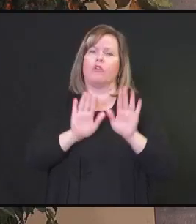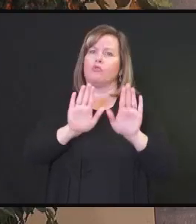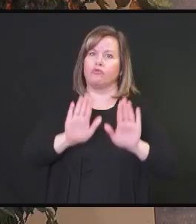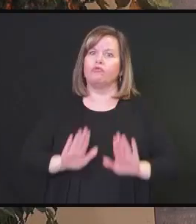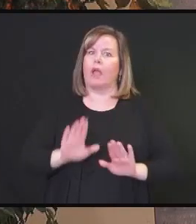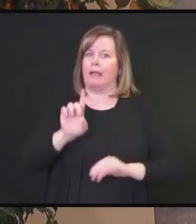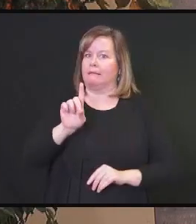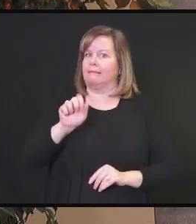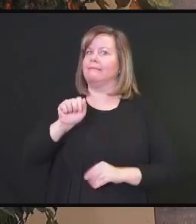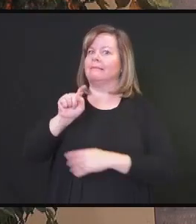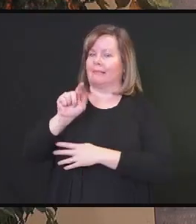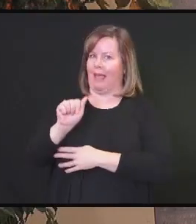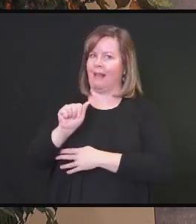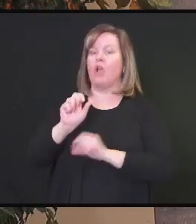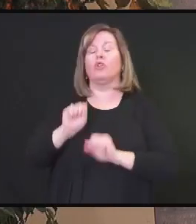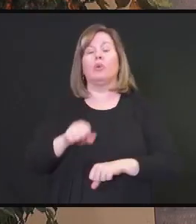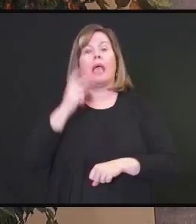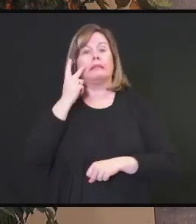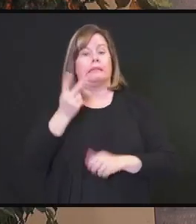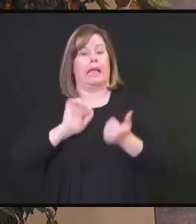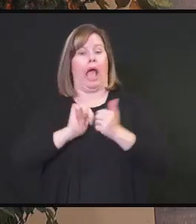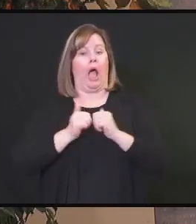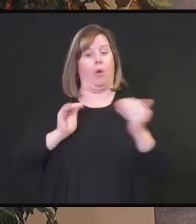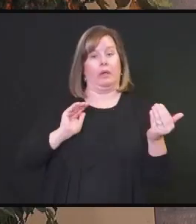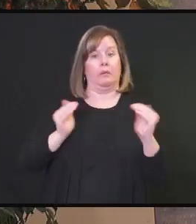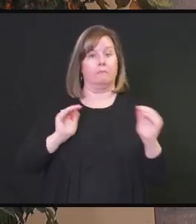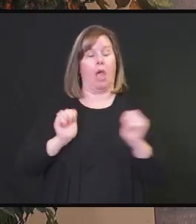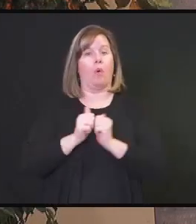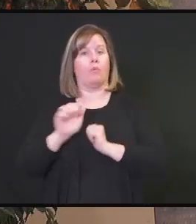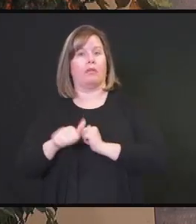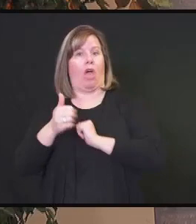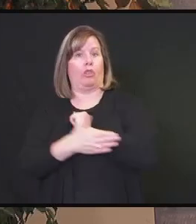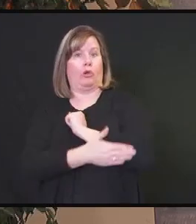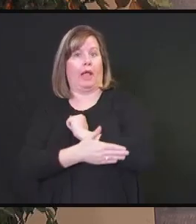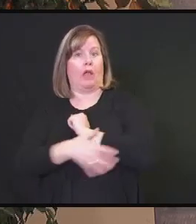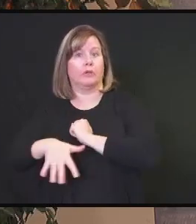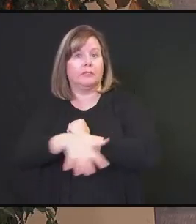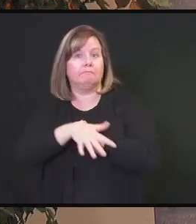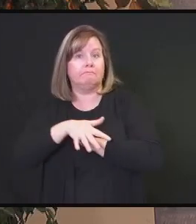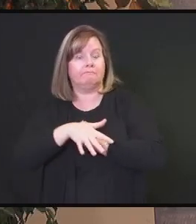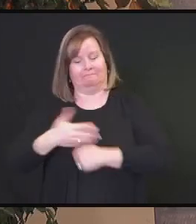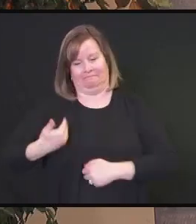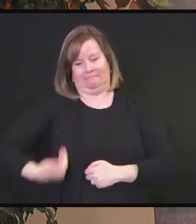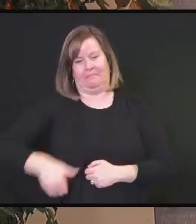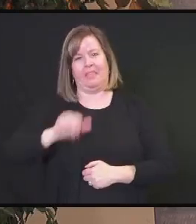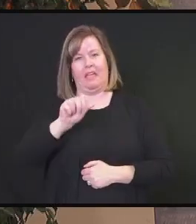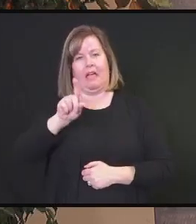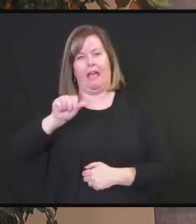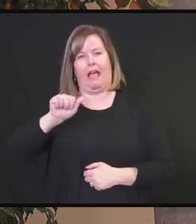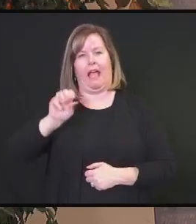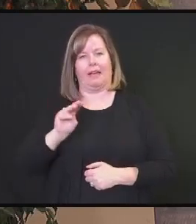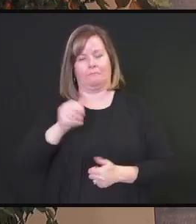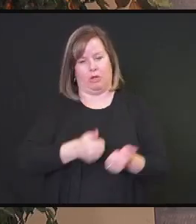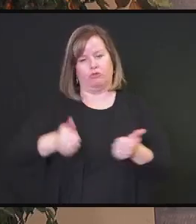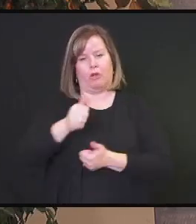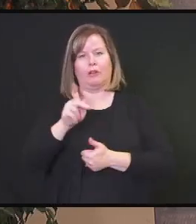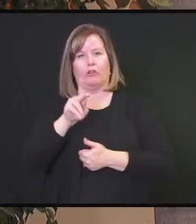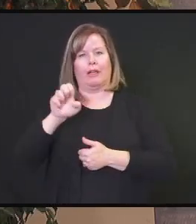Kent County is doing compared to other counties in the state of Michigan. I'm Dr. Adam London, Director of the Kent County Health Department.